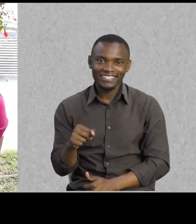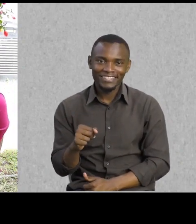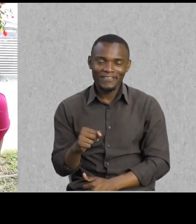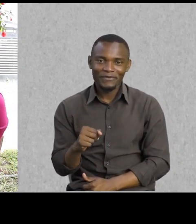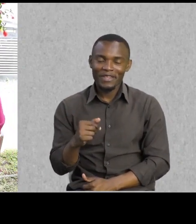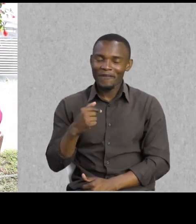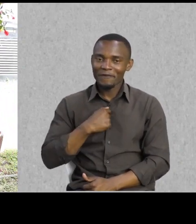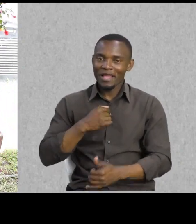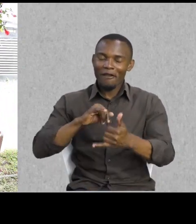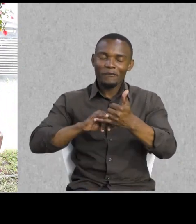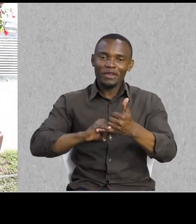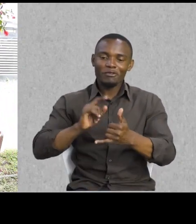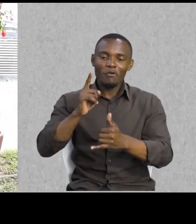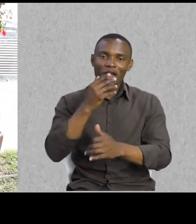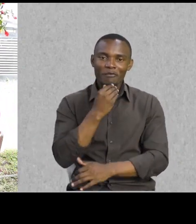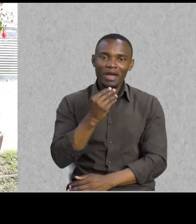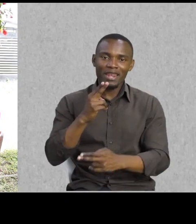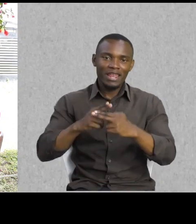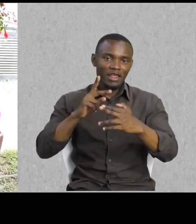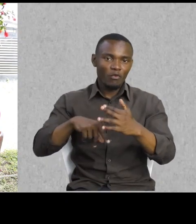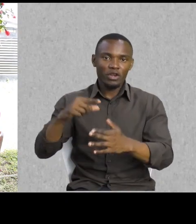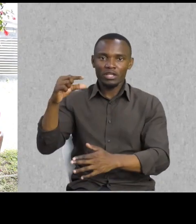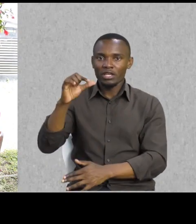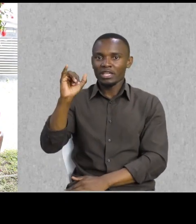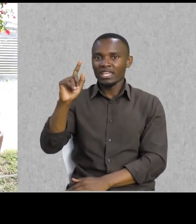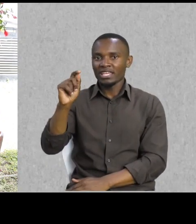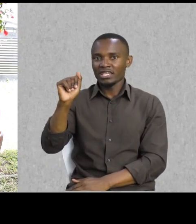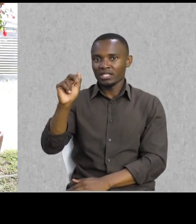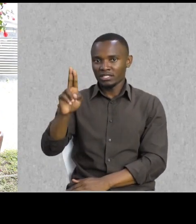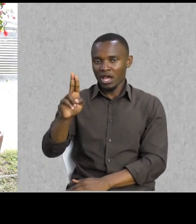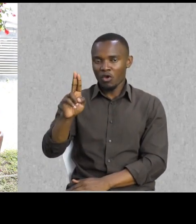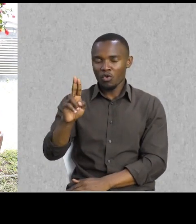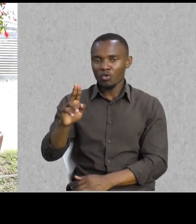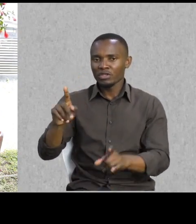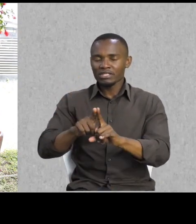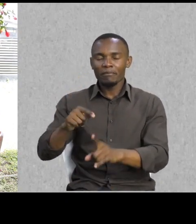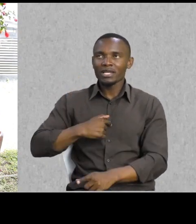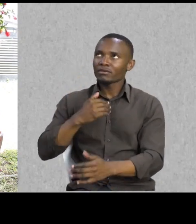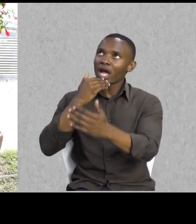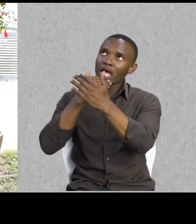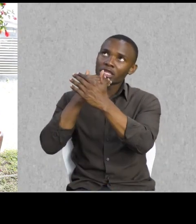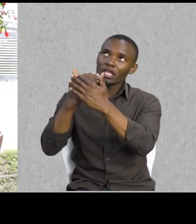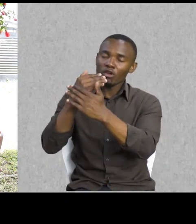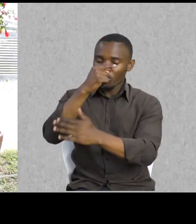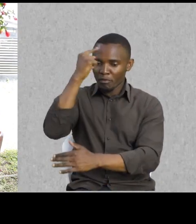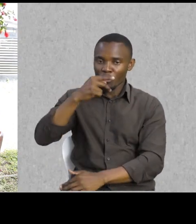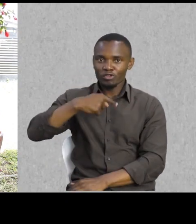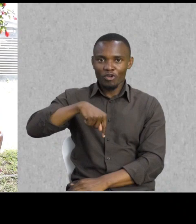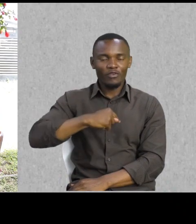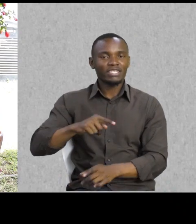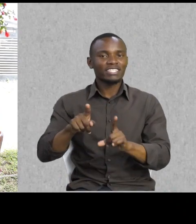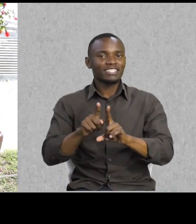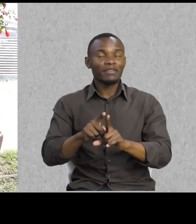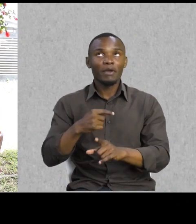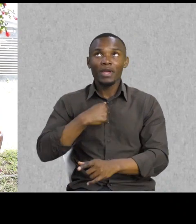Yes, I'm married to this one man, Mr. Gitao Kinuthia, and I really thank God because of us, and I really